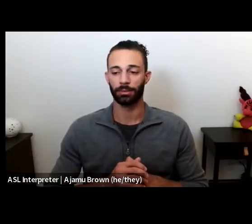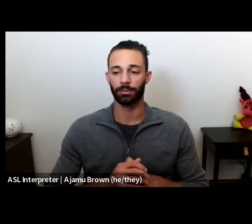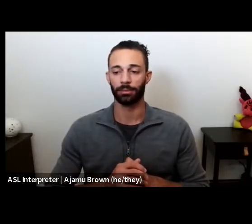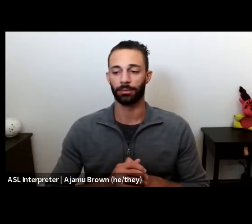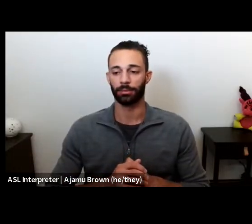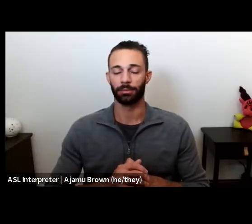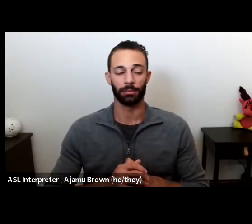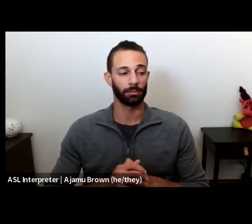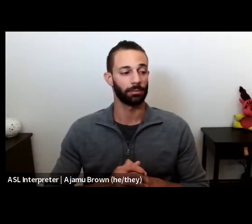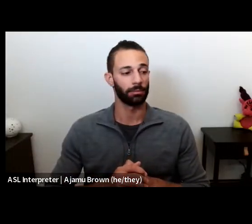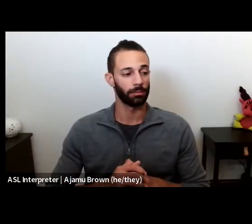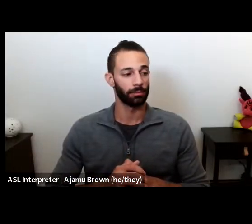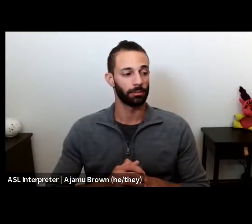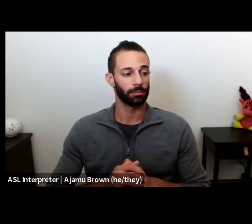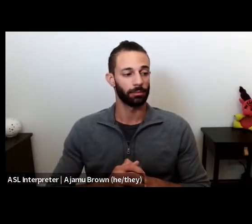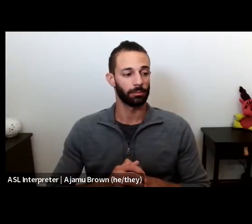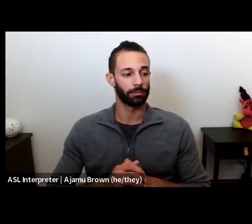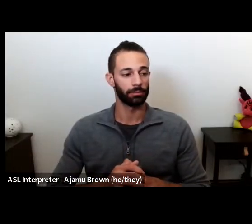Ghetto Tarot.